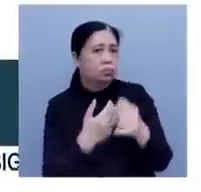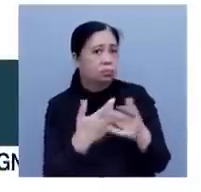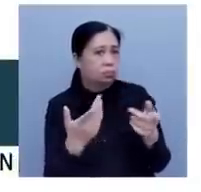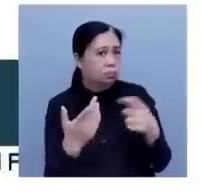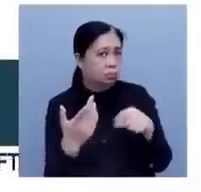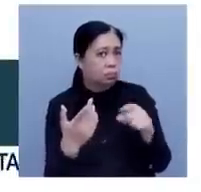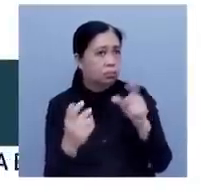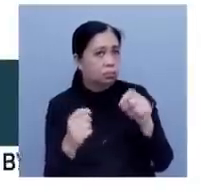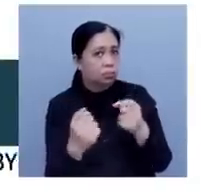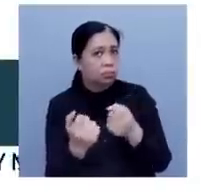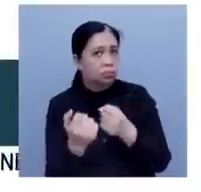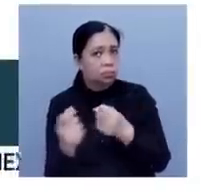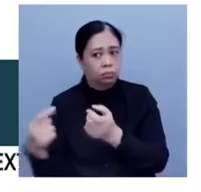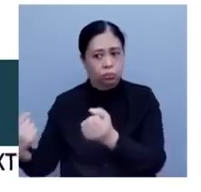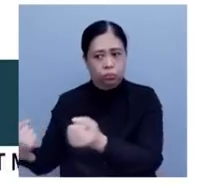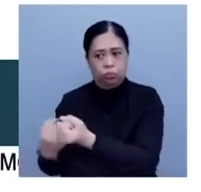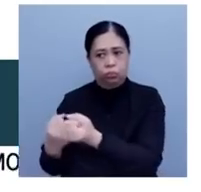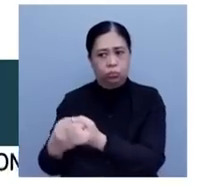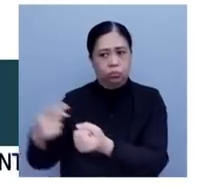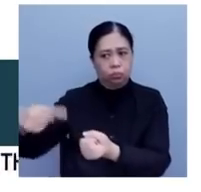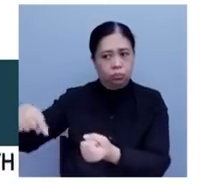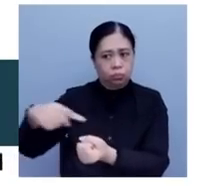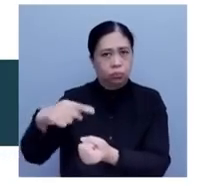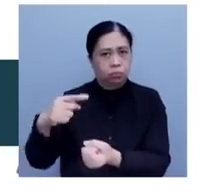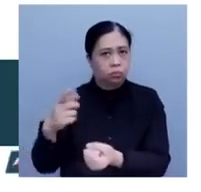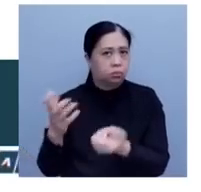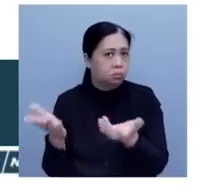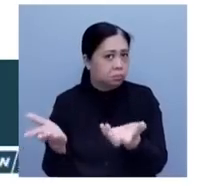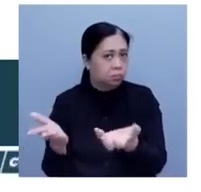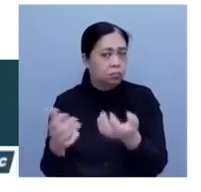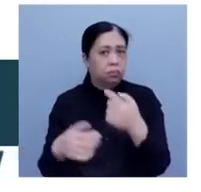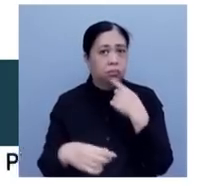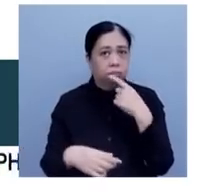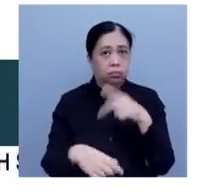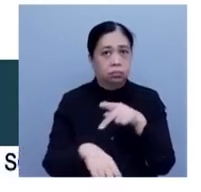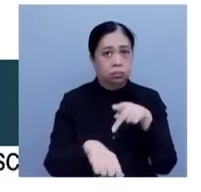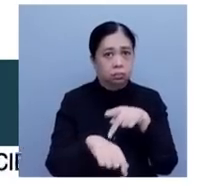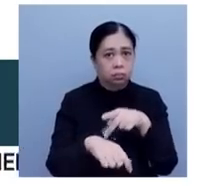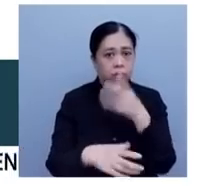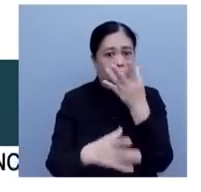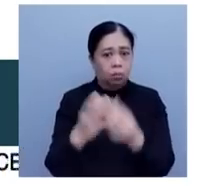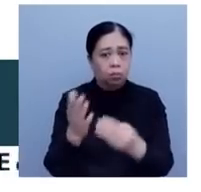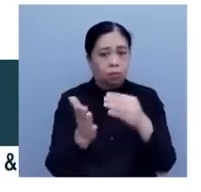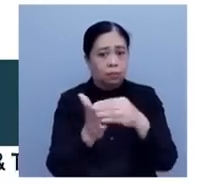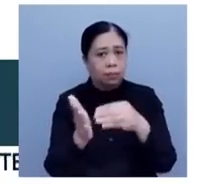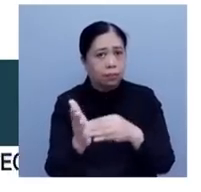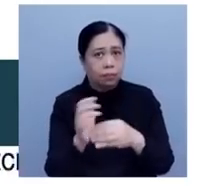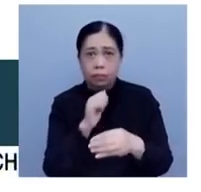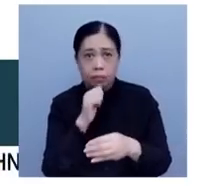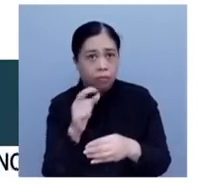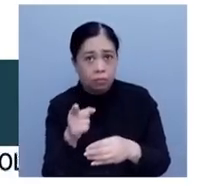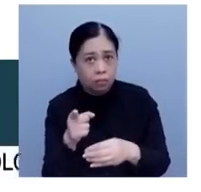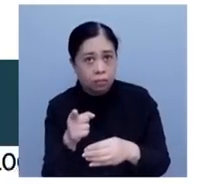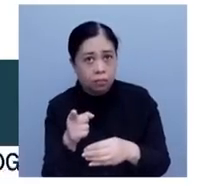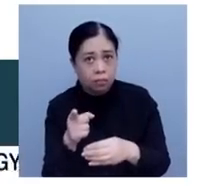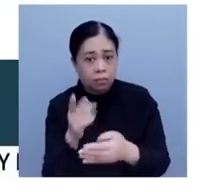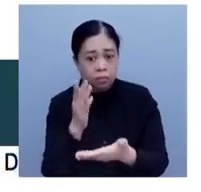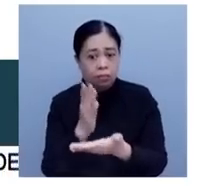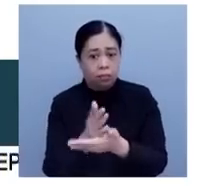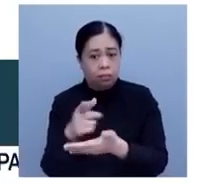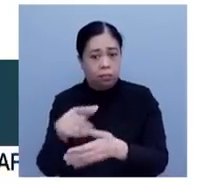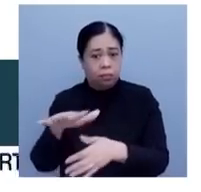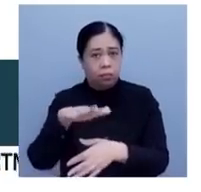are supportive of it, that's what they're saying. The Philippines stand to lose billions. And not just with the stoppage of this, they're